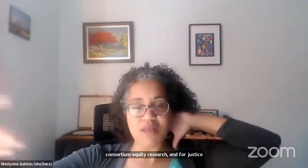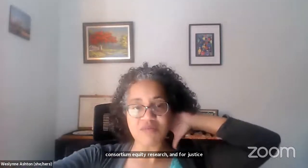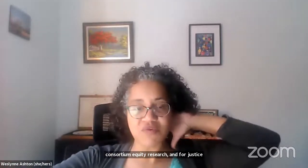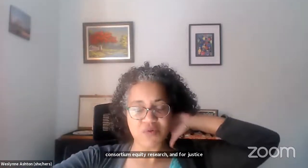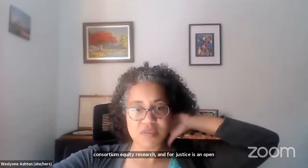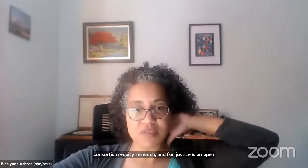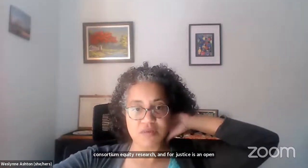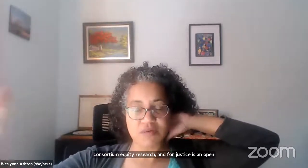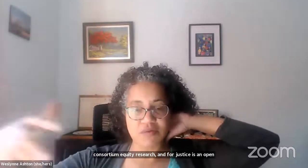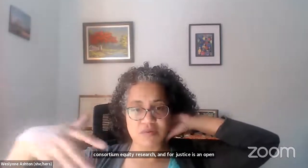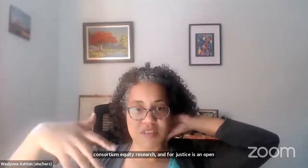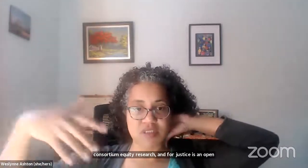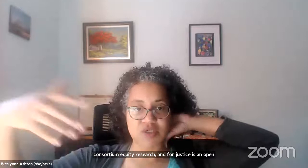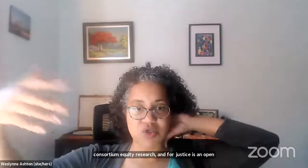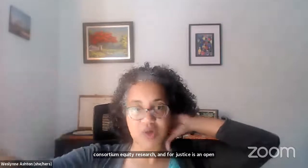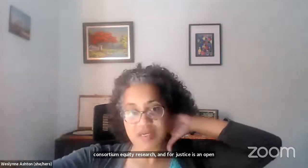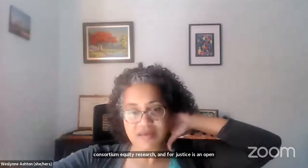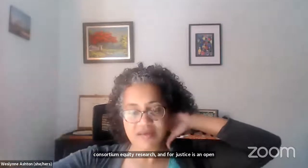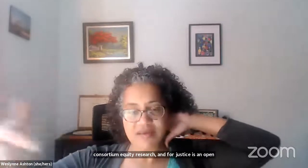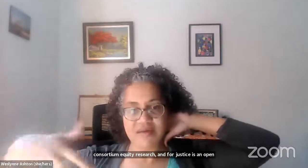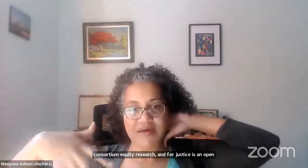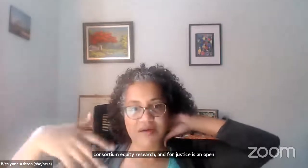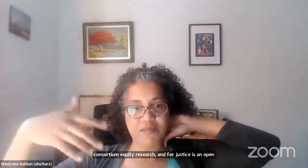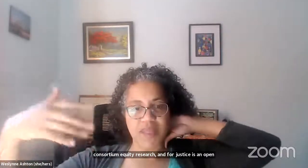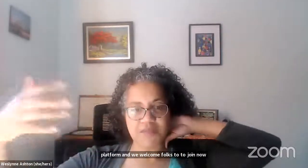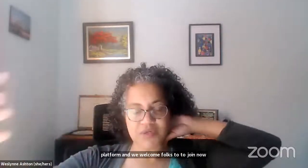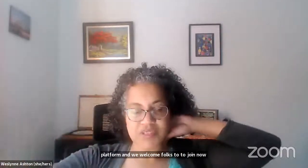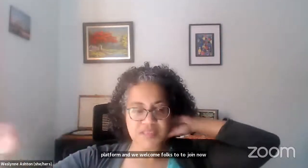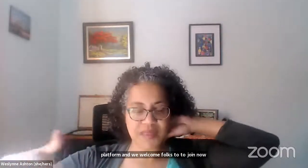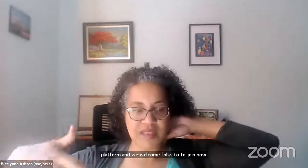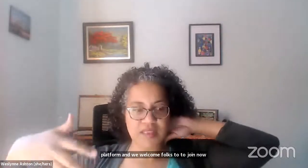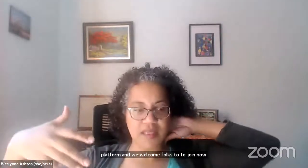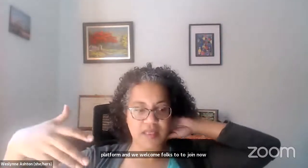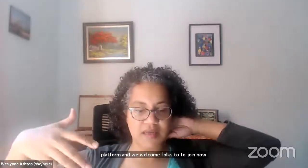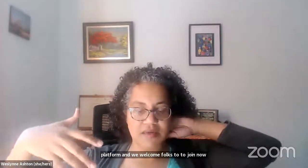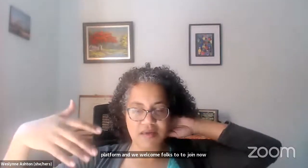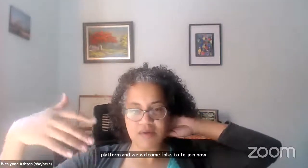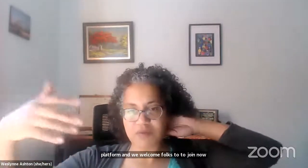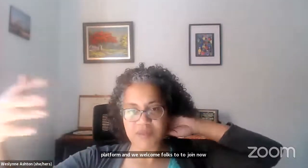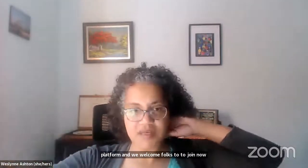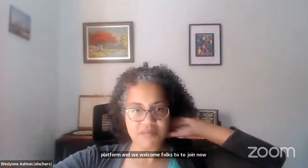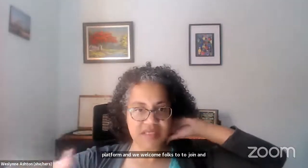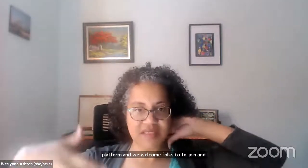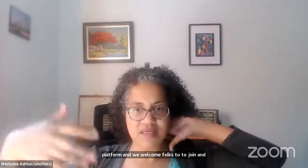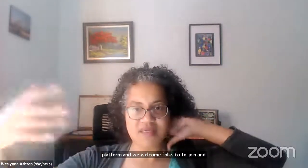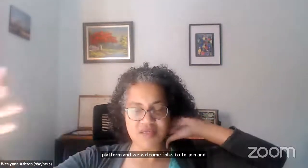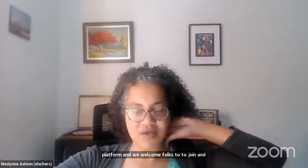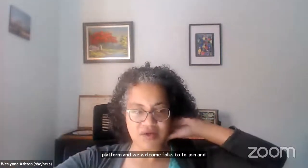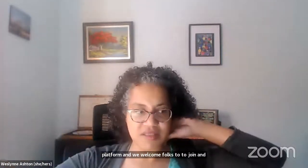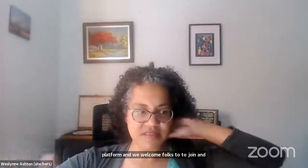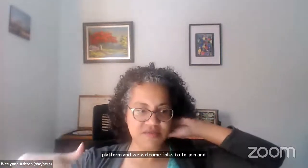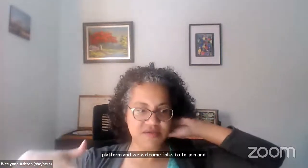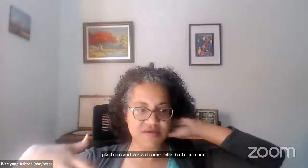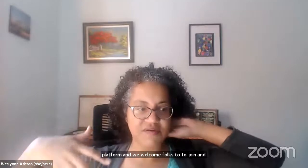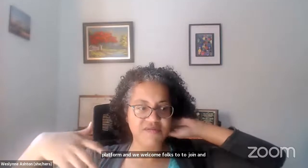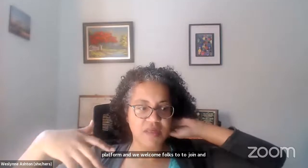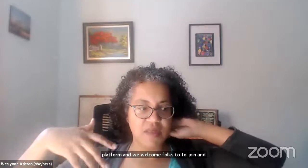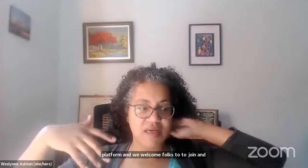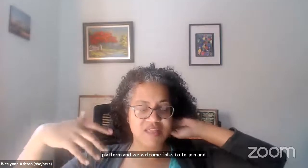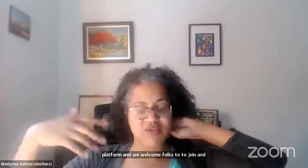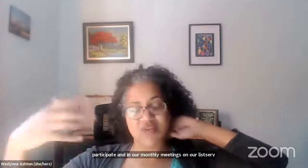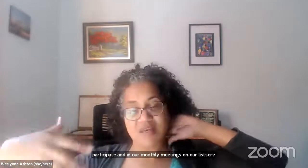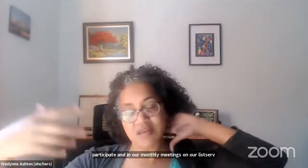we welcome folks to join and participate in our monthly meetings, on our